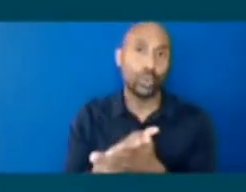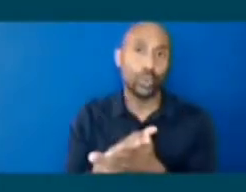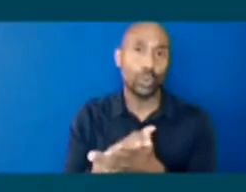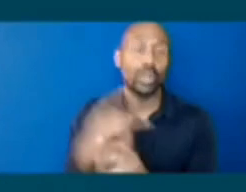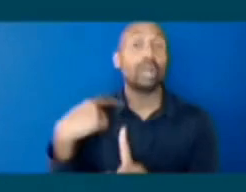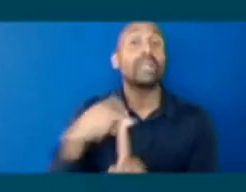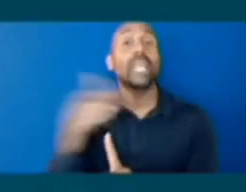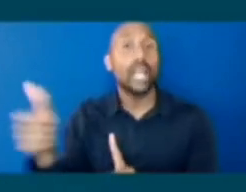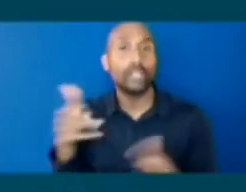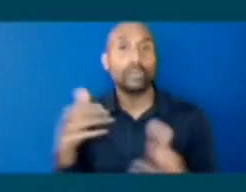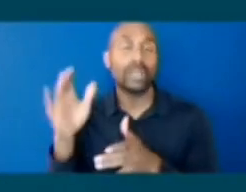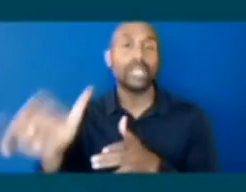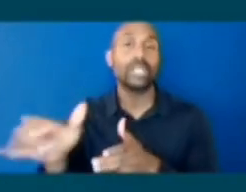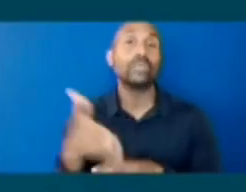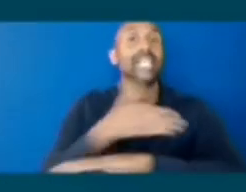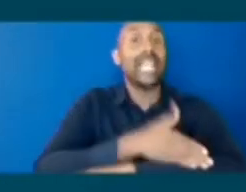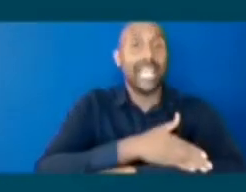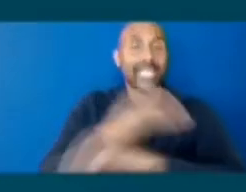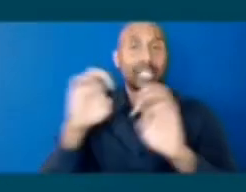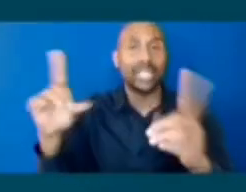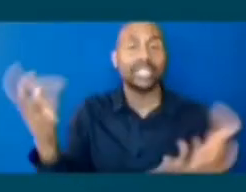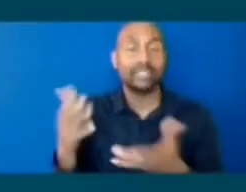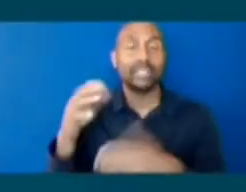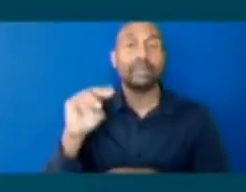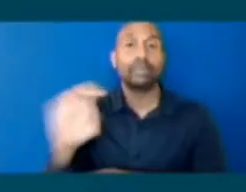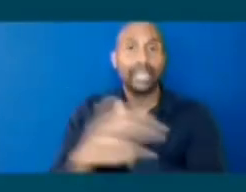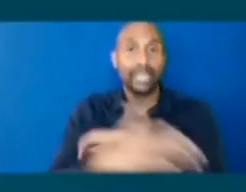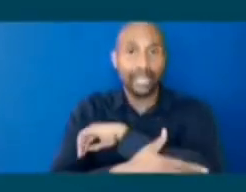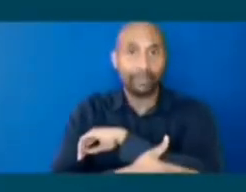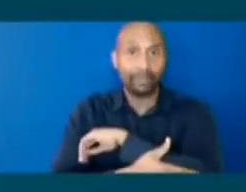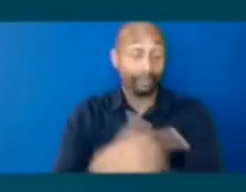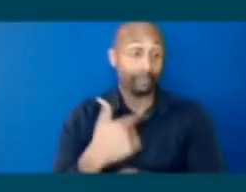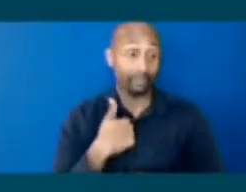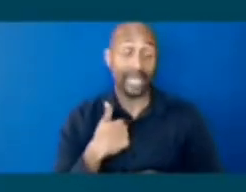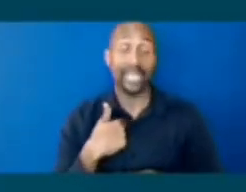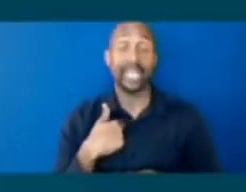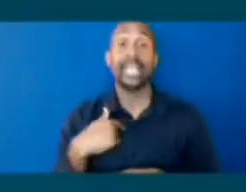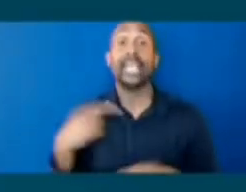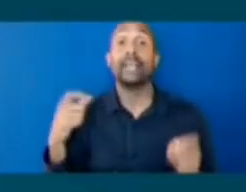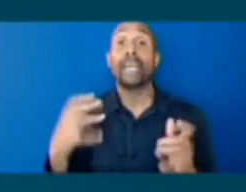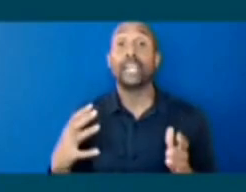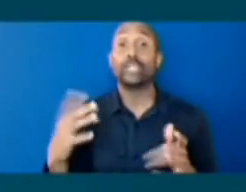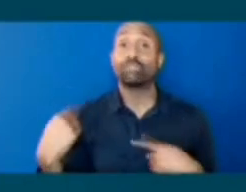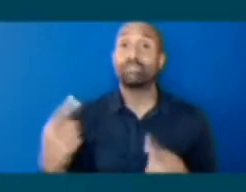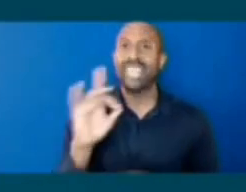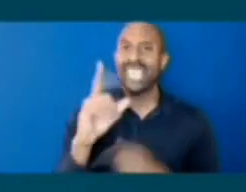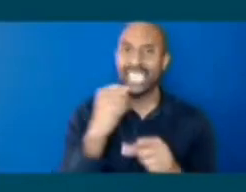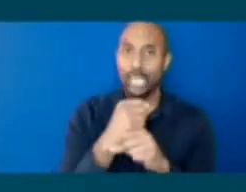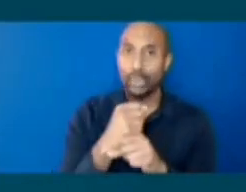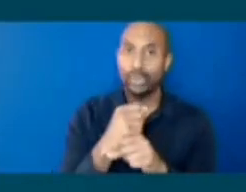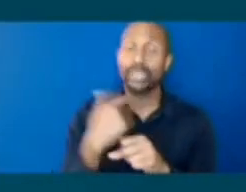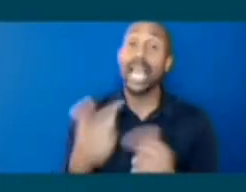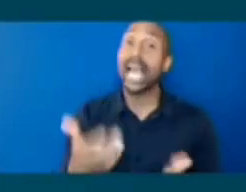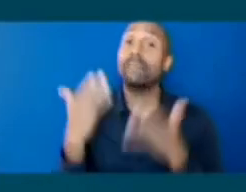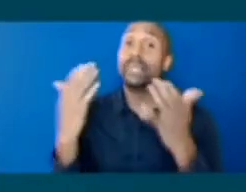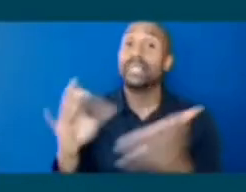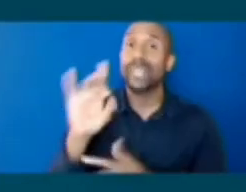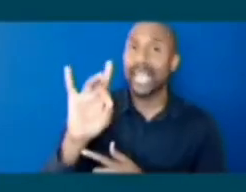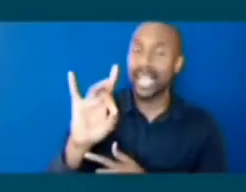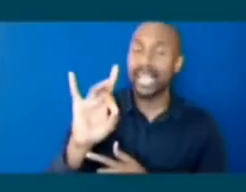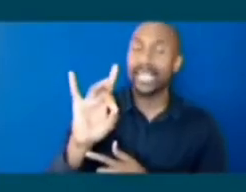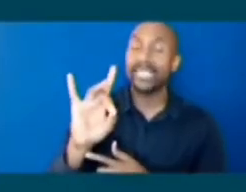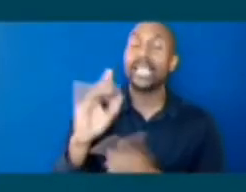Mecklenburg County. I've served as Mecklenburg County Manager for the past 8 years, and in that role, I have presented 8 recommended budgets to the Board of County